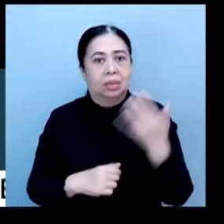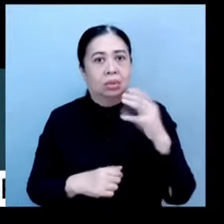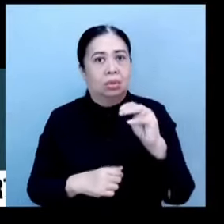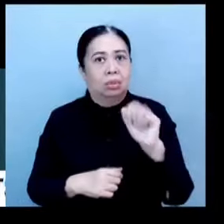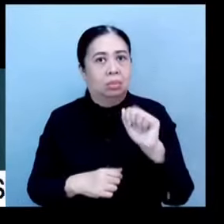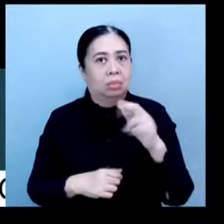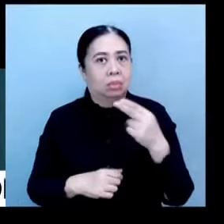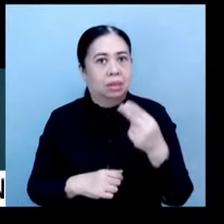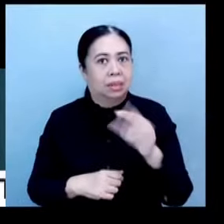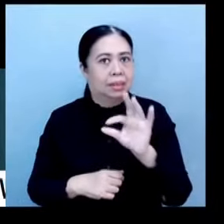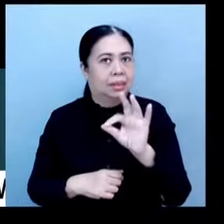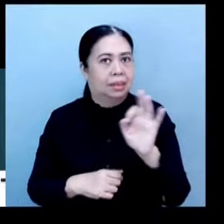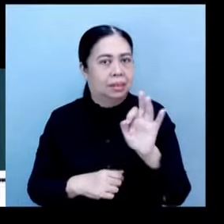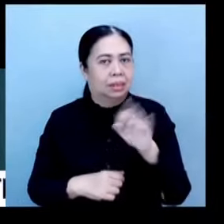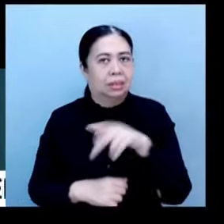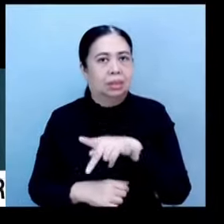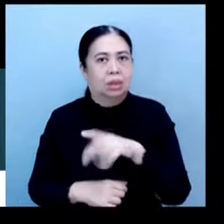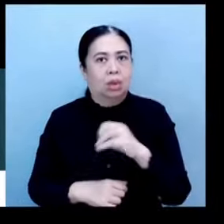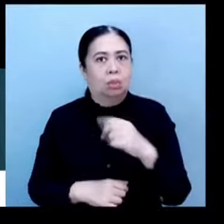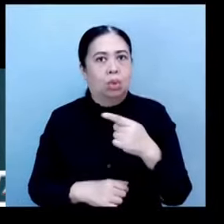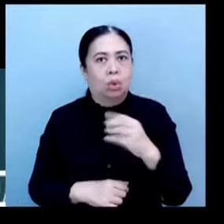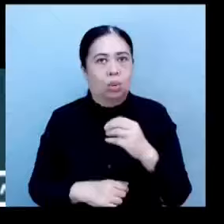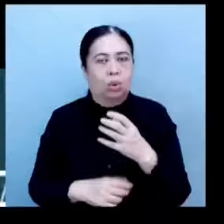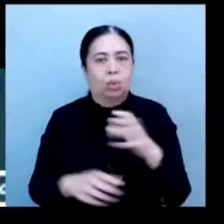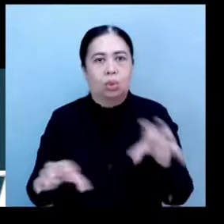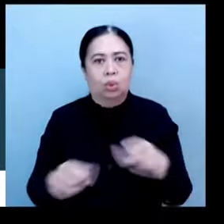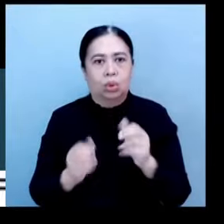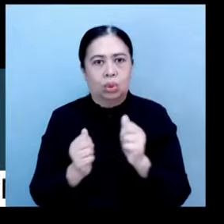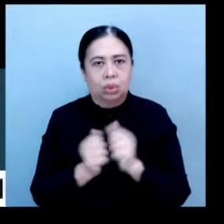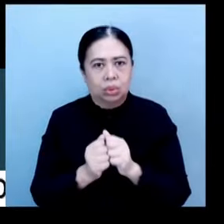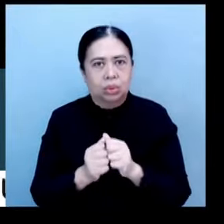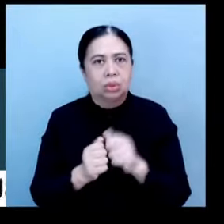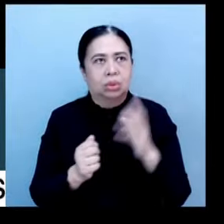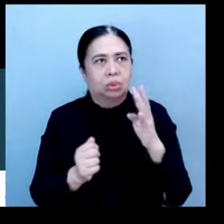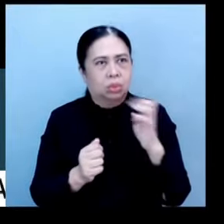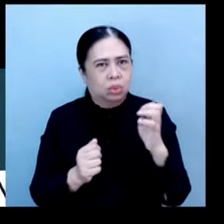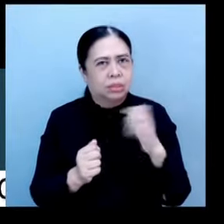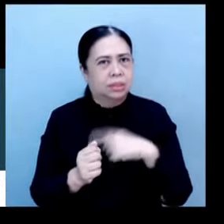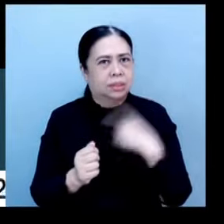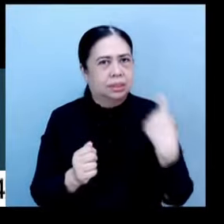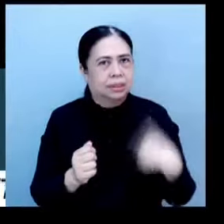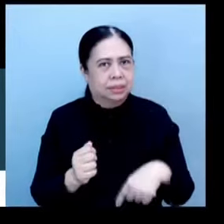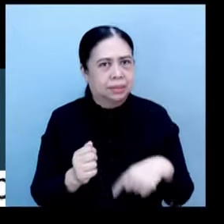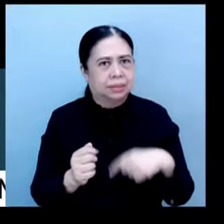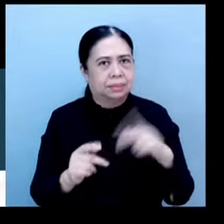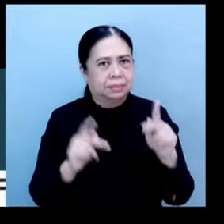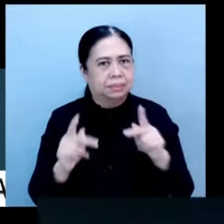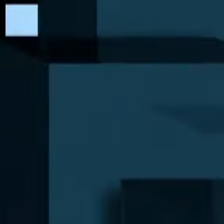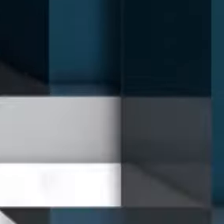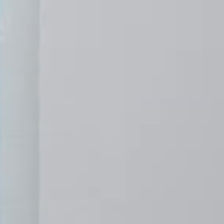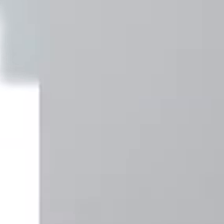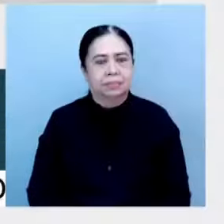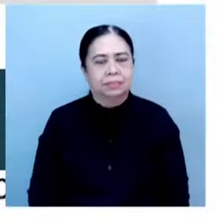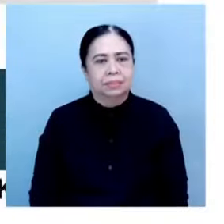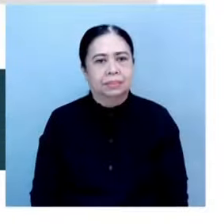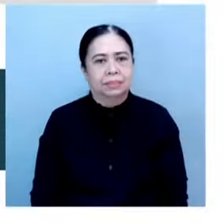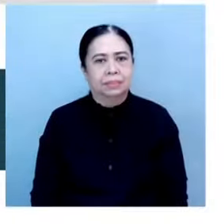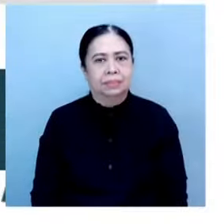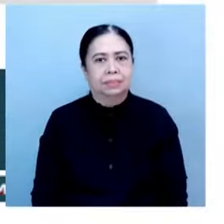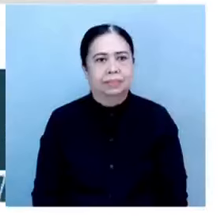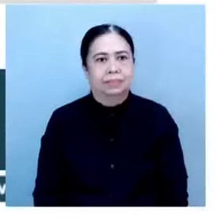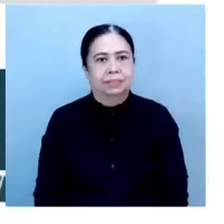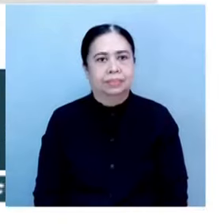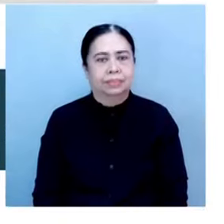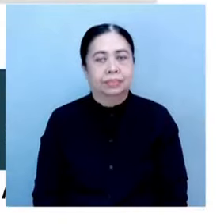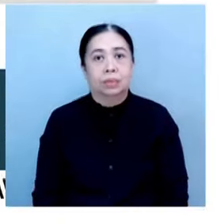nearly 900 POGO workers were rescued, including over 400 Chinese nationals. sa